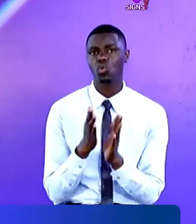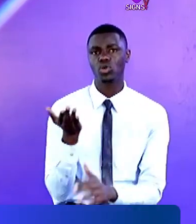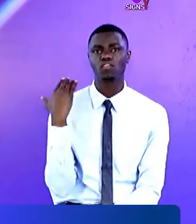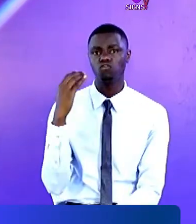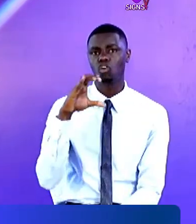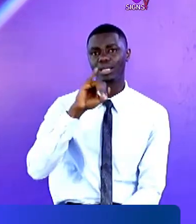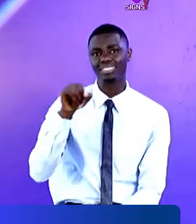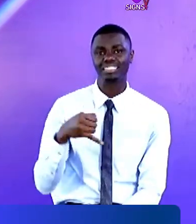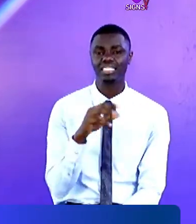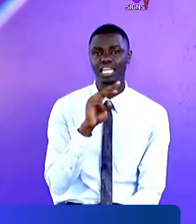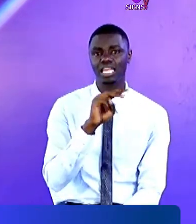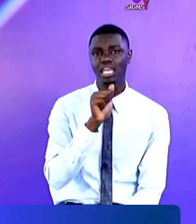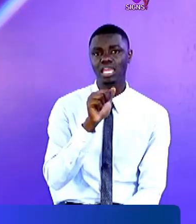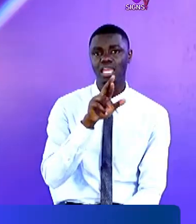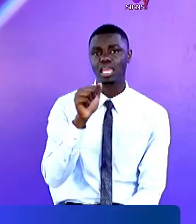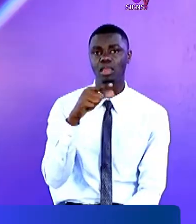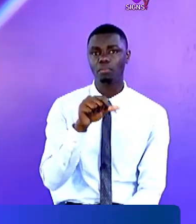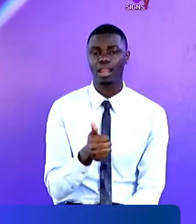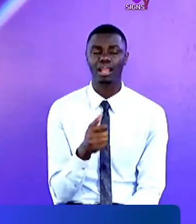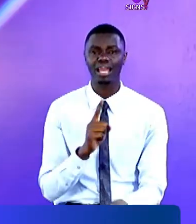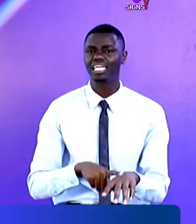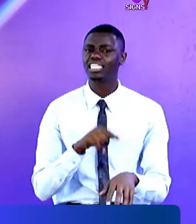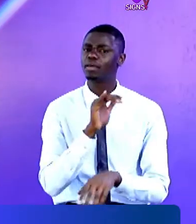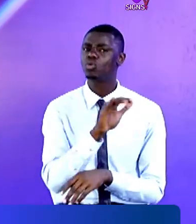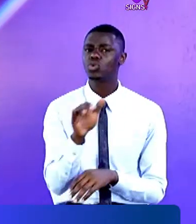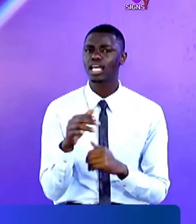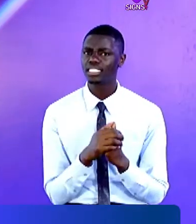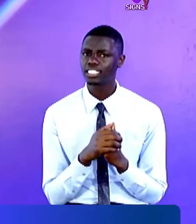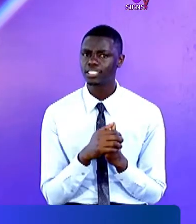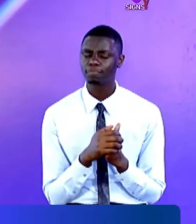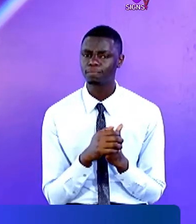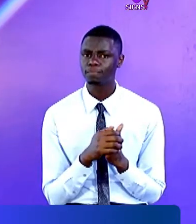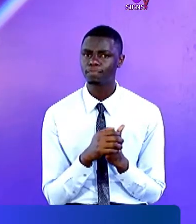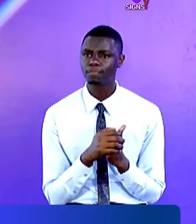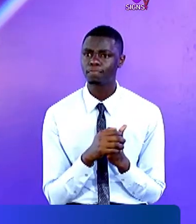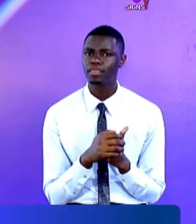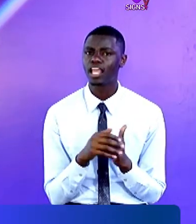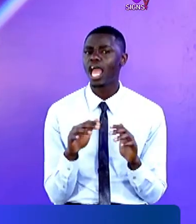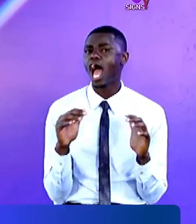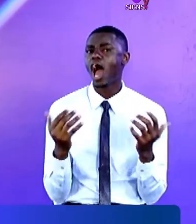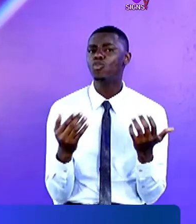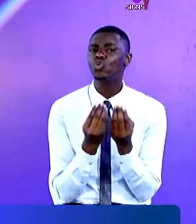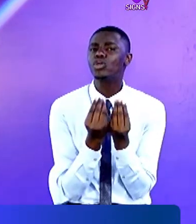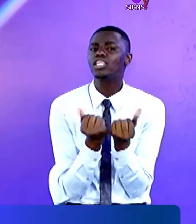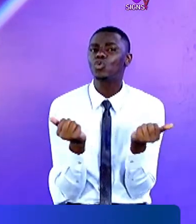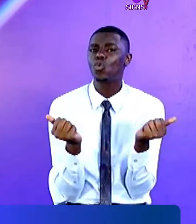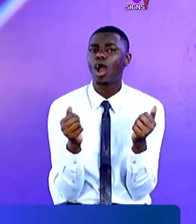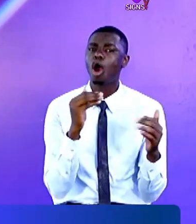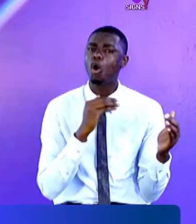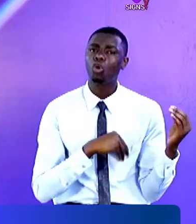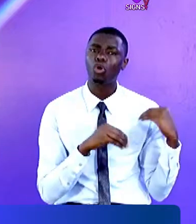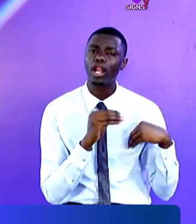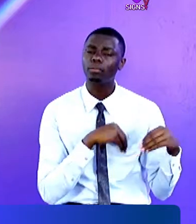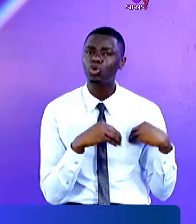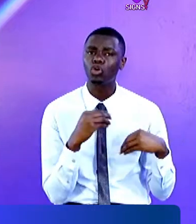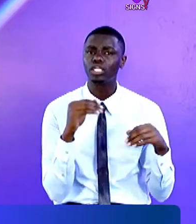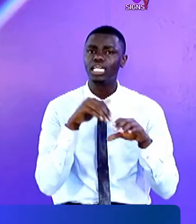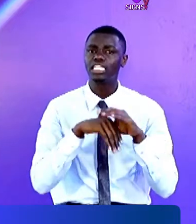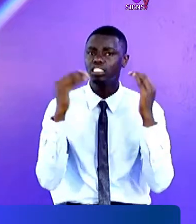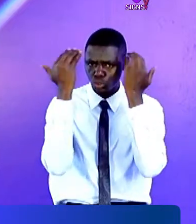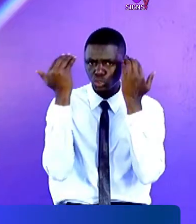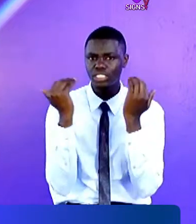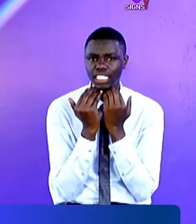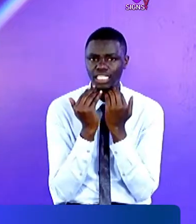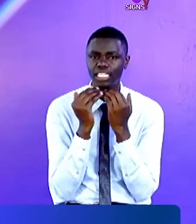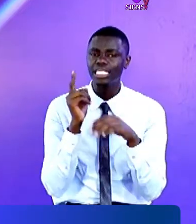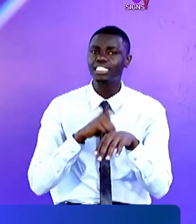CJ Maraga, when he was asked that how do we cure corruption in judiciary when